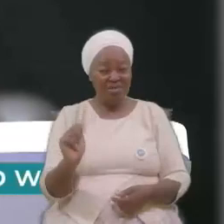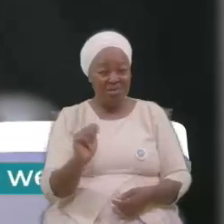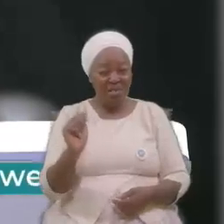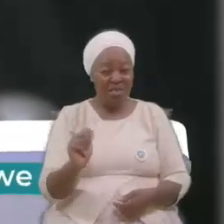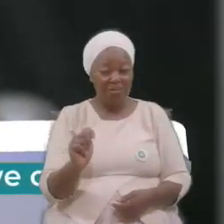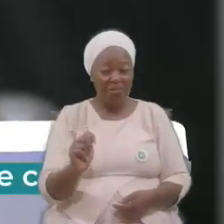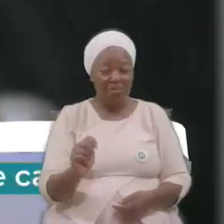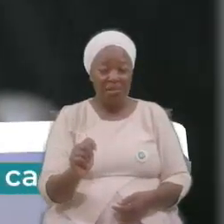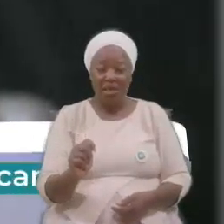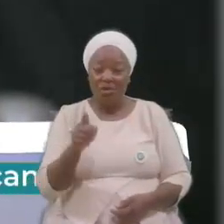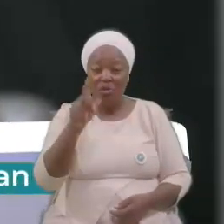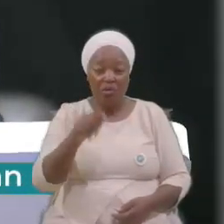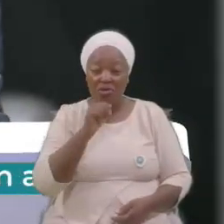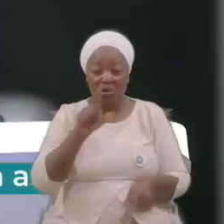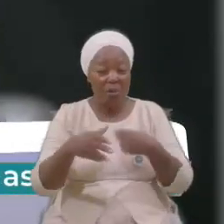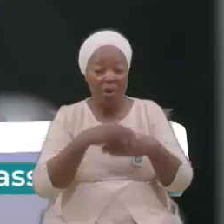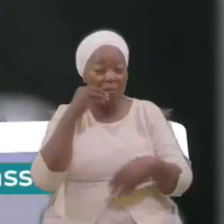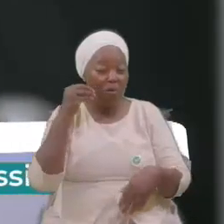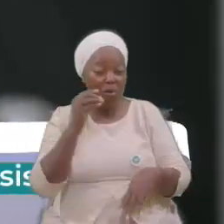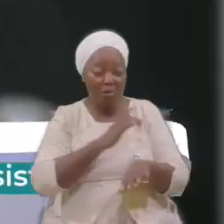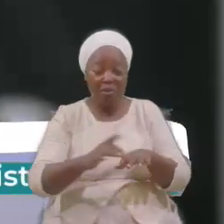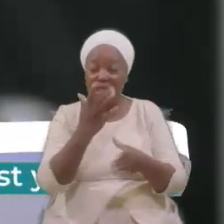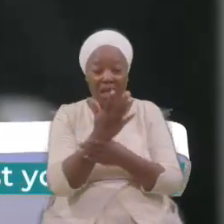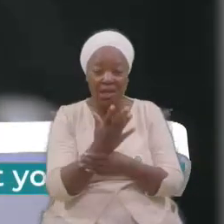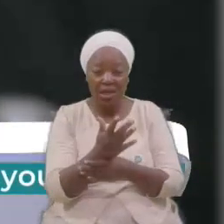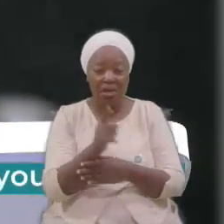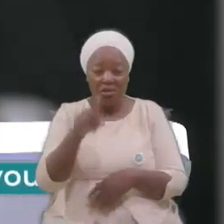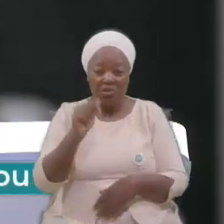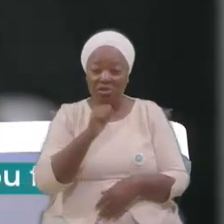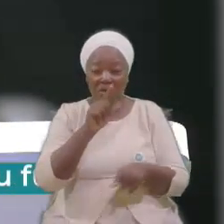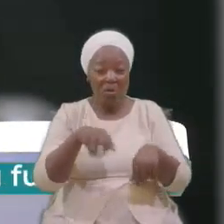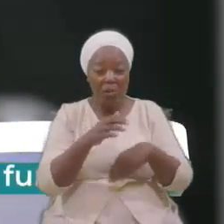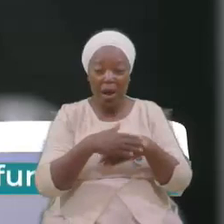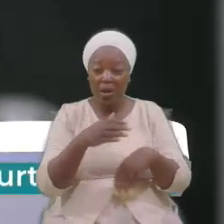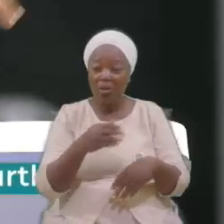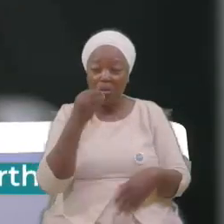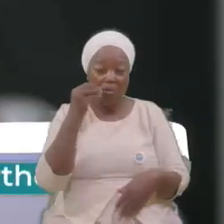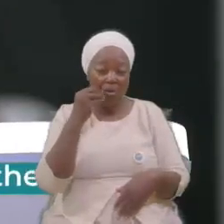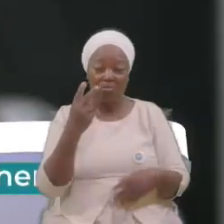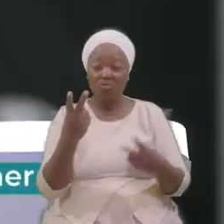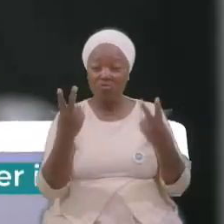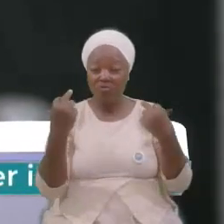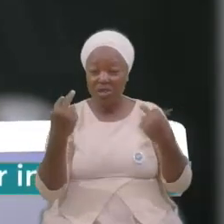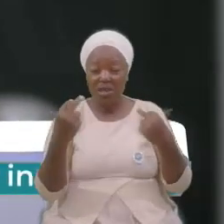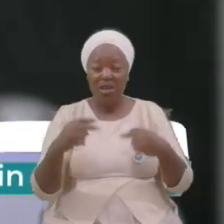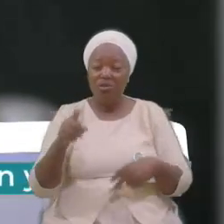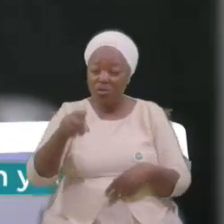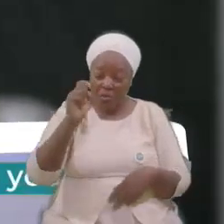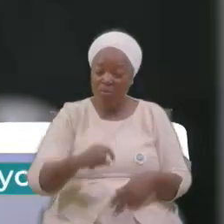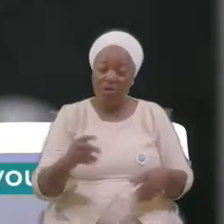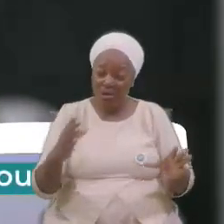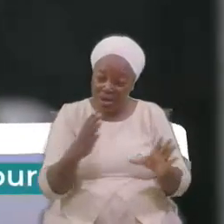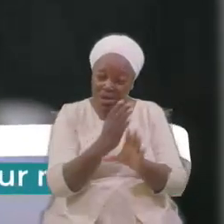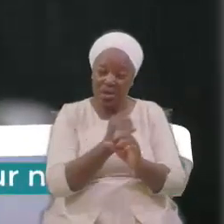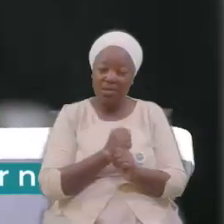come on the field here. Right, middle, left, front